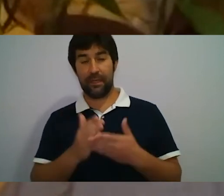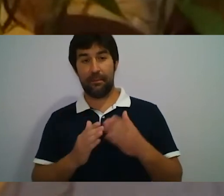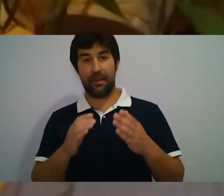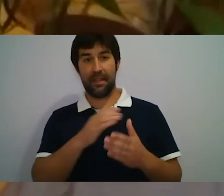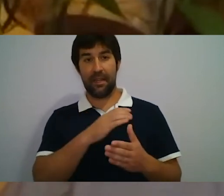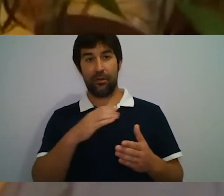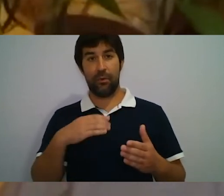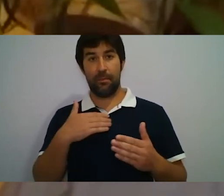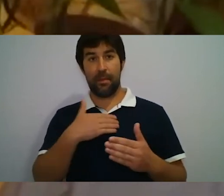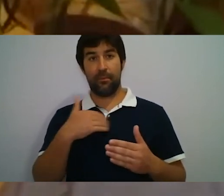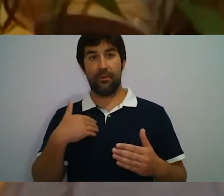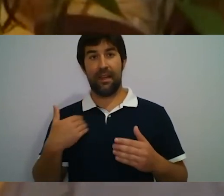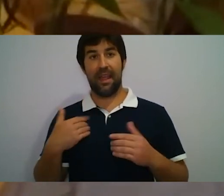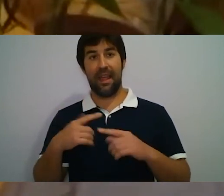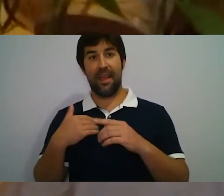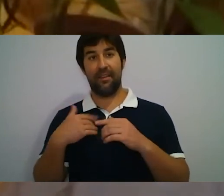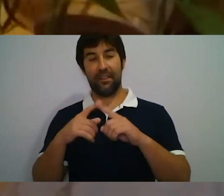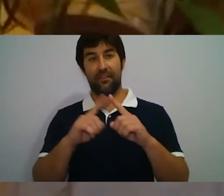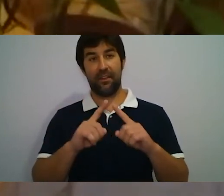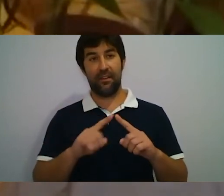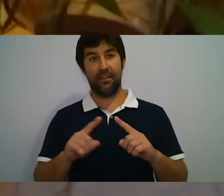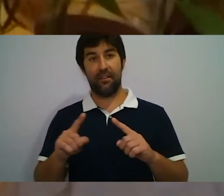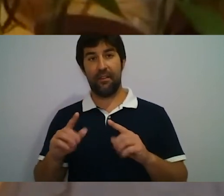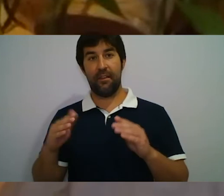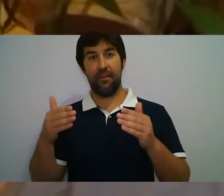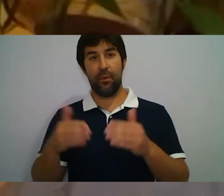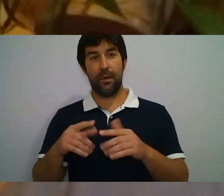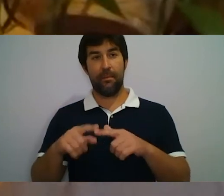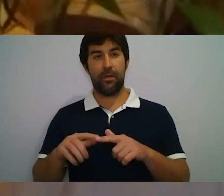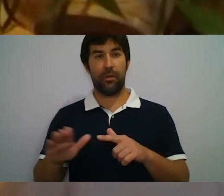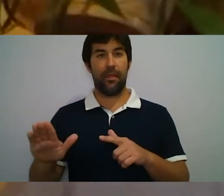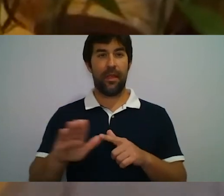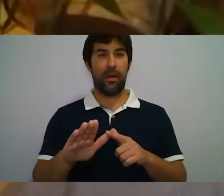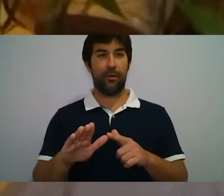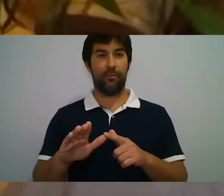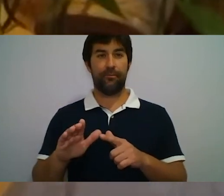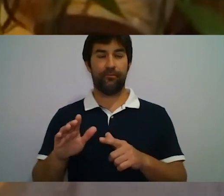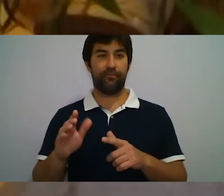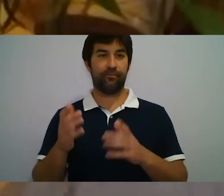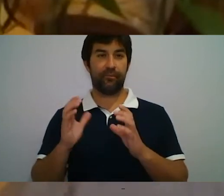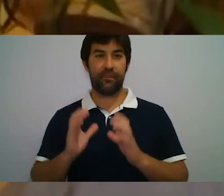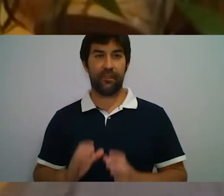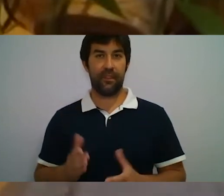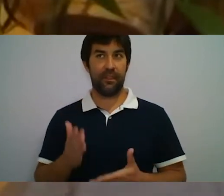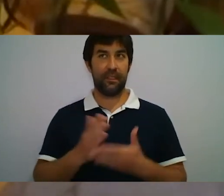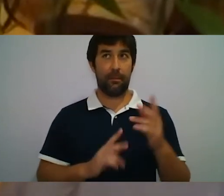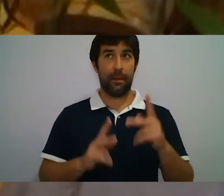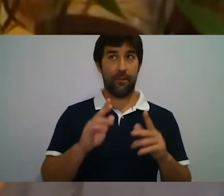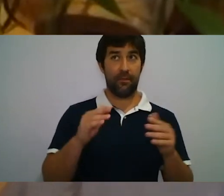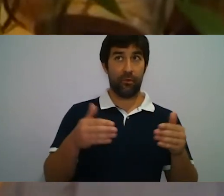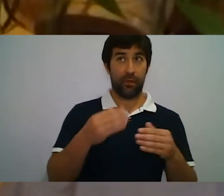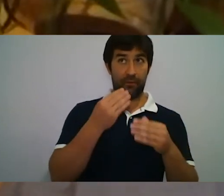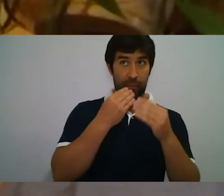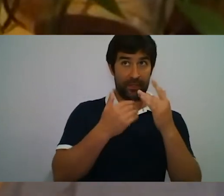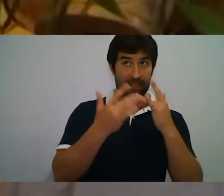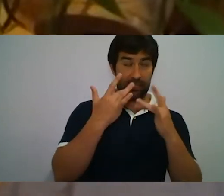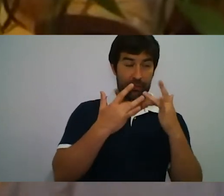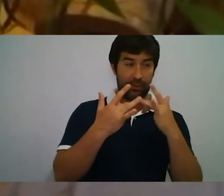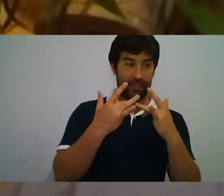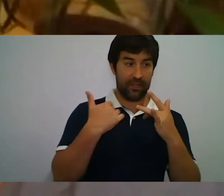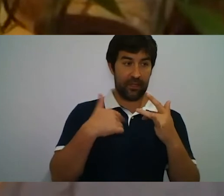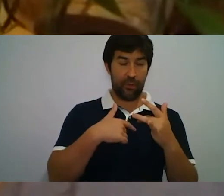12% on top of that for the design costs, just as a benchmark. Yeah, that's an important detail to